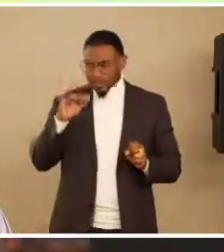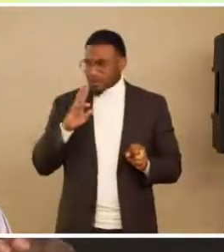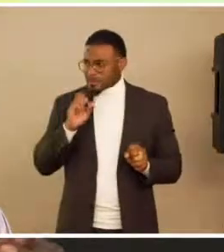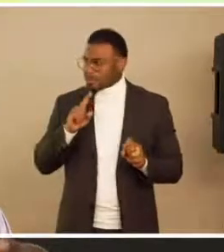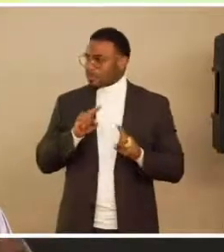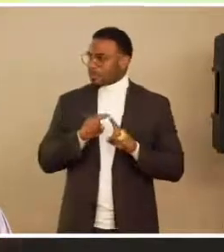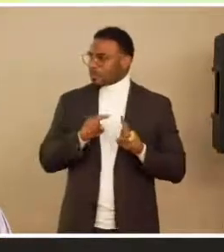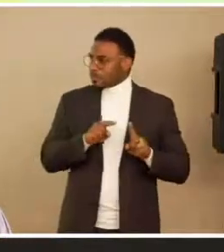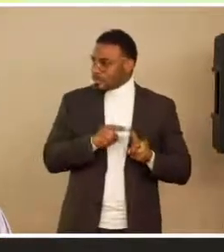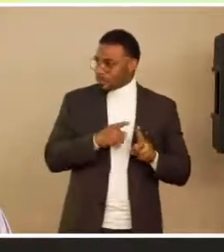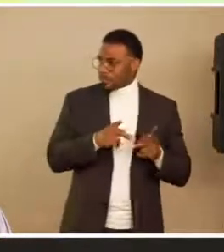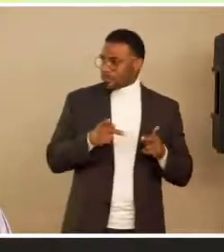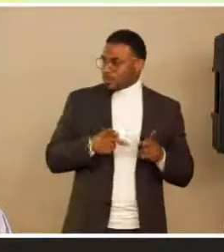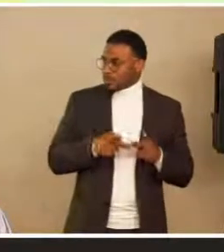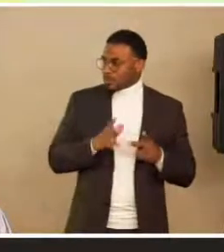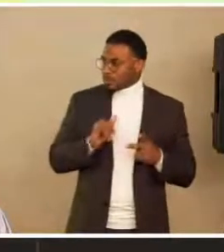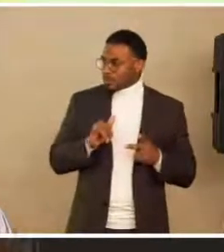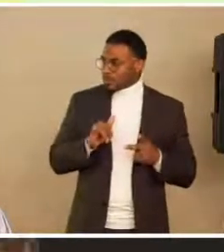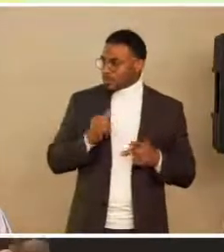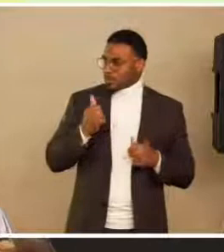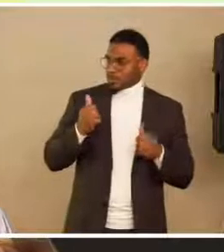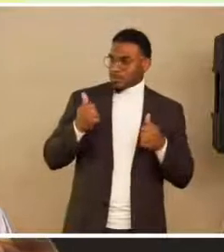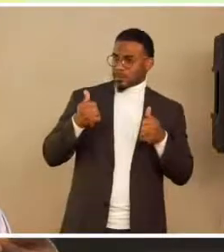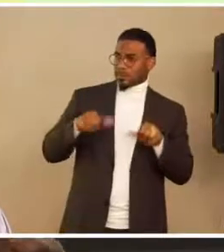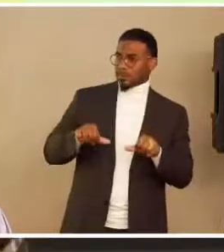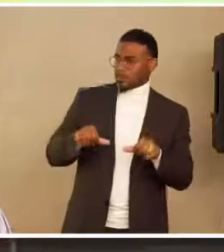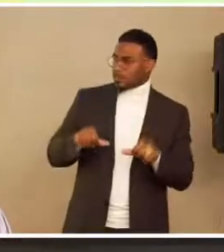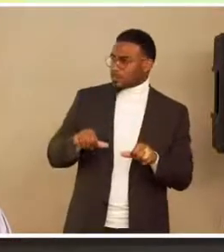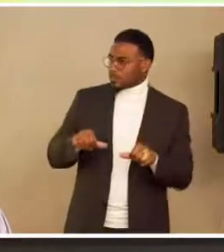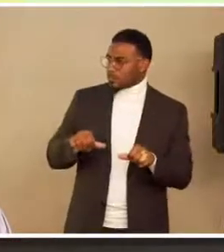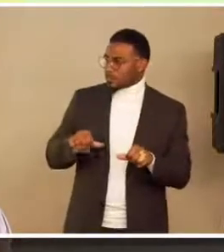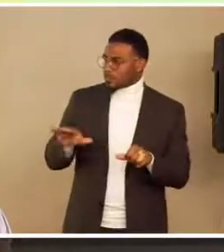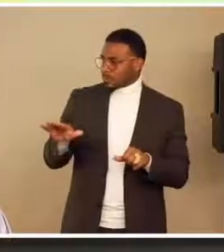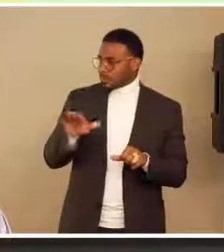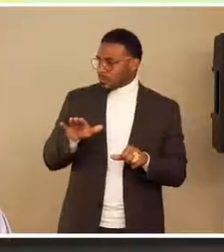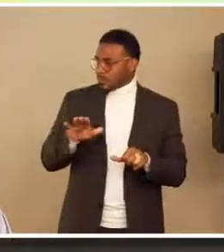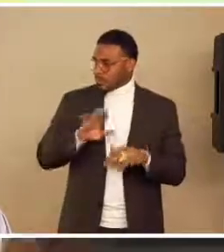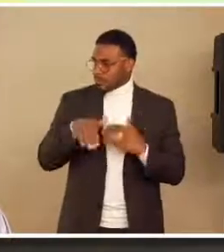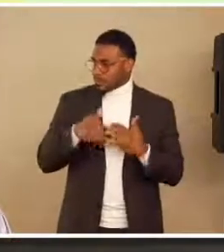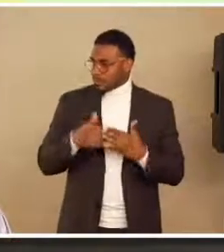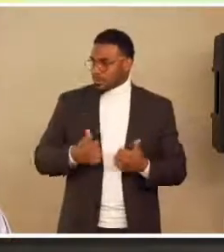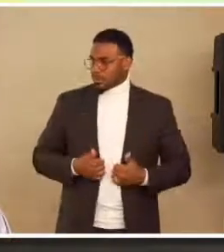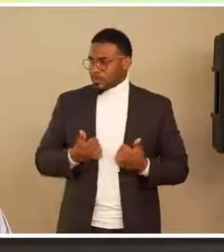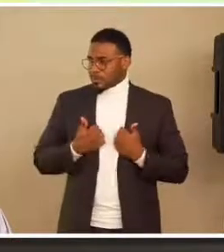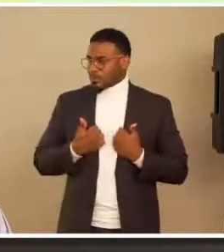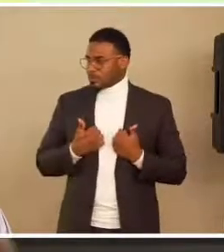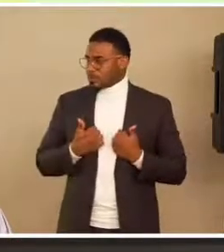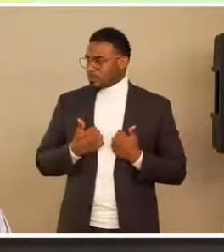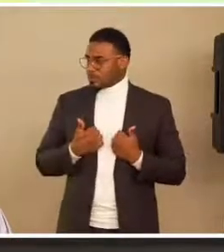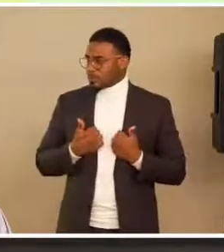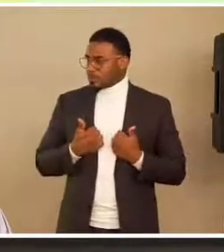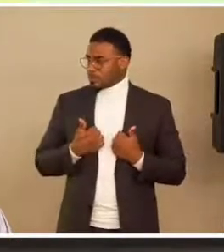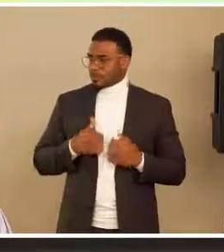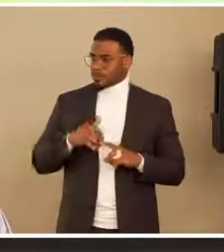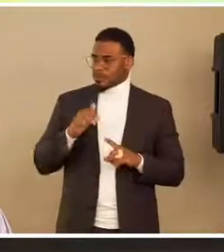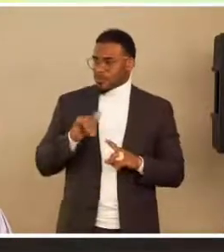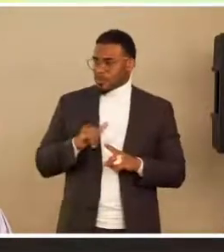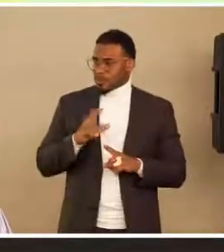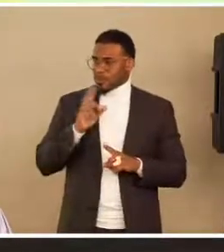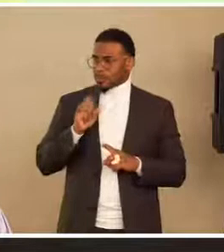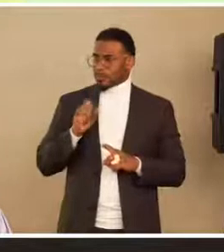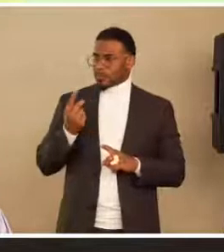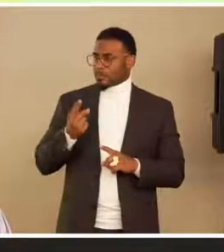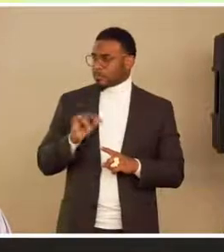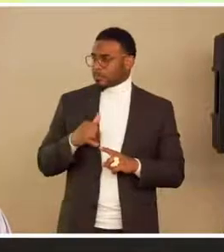it was also a place that refuted their entire existence. And that